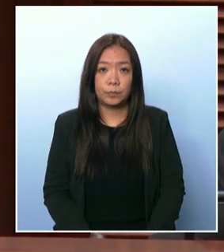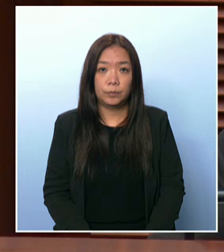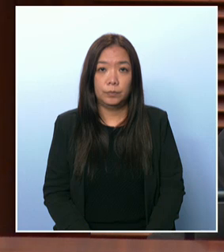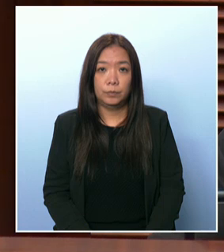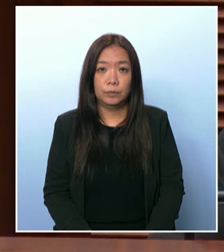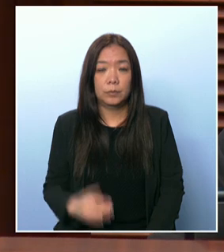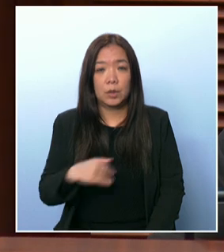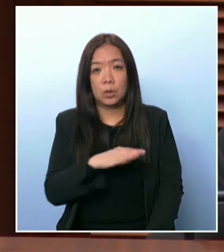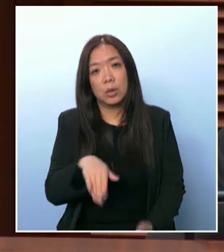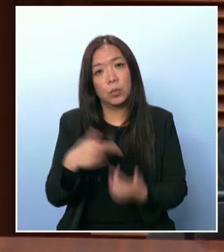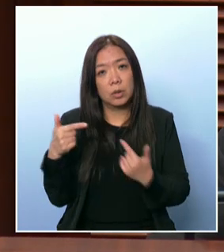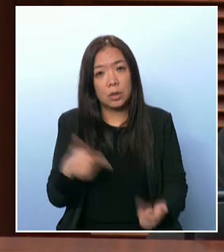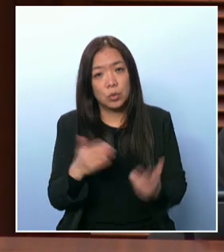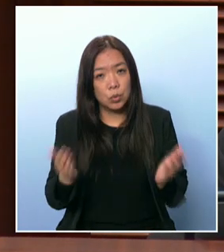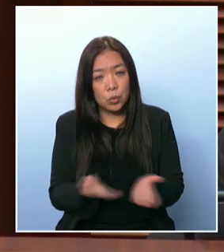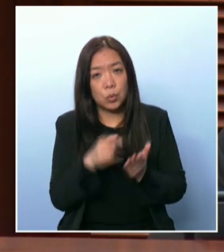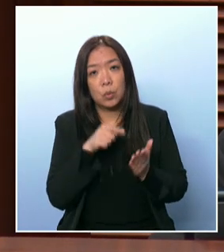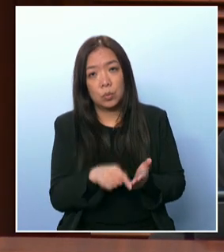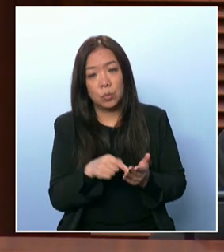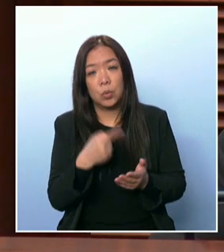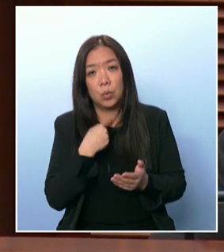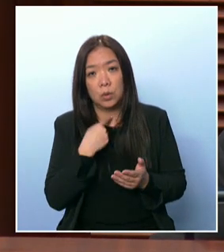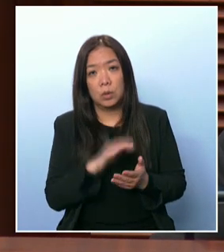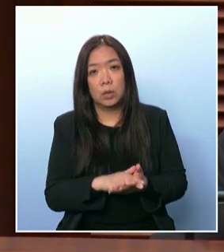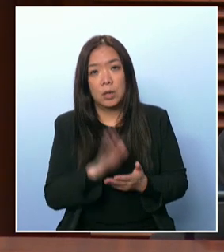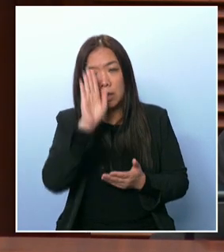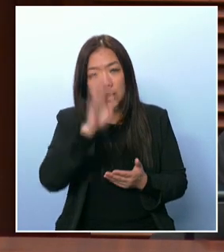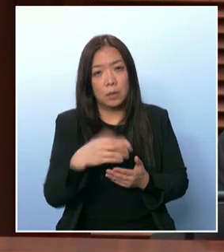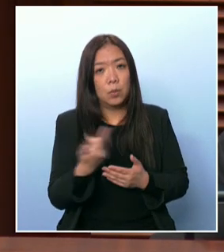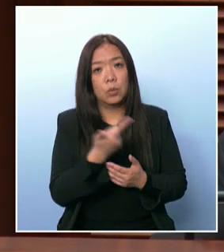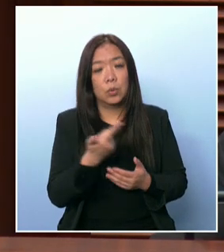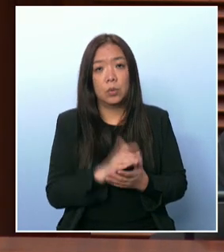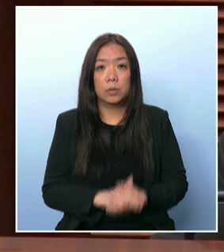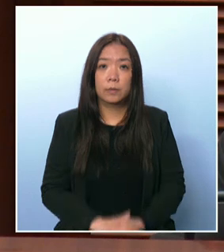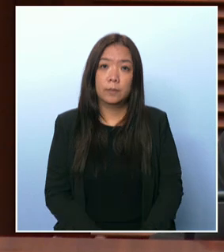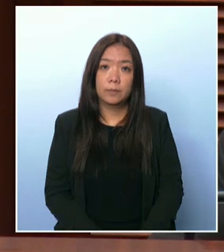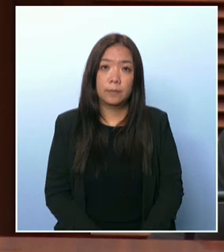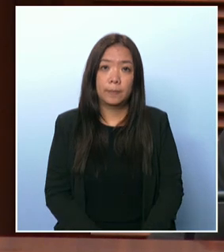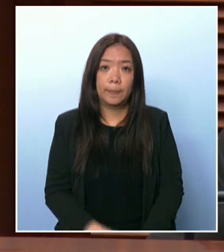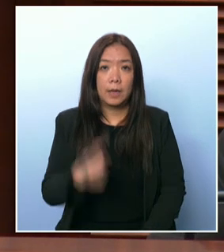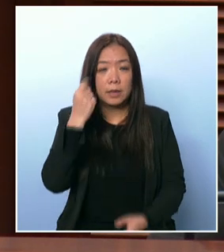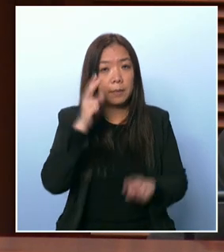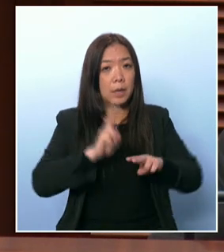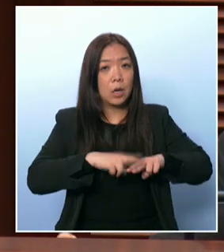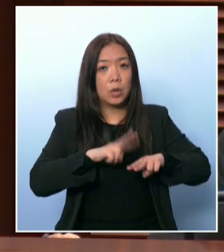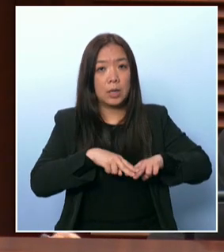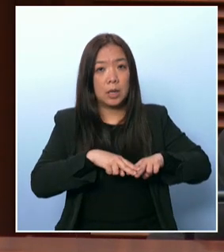already implementing the primary evaluation system for Chinese medicine in Hong Kong.